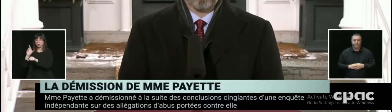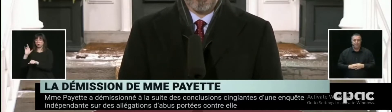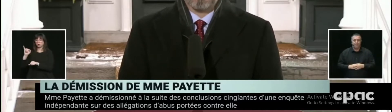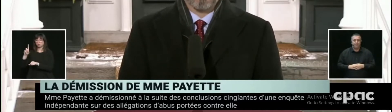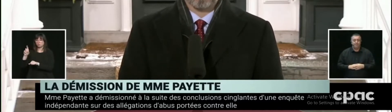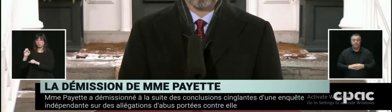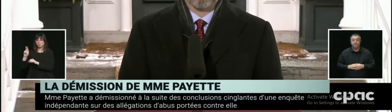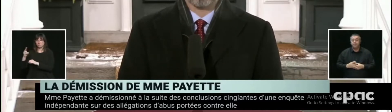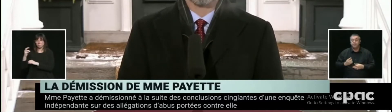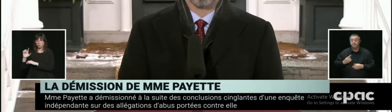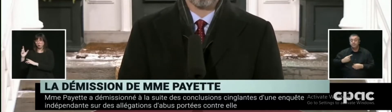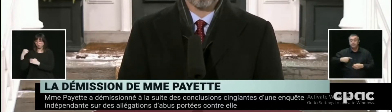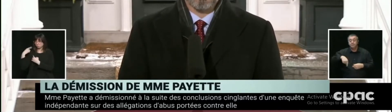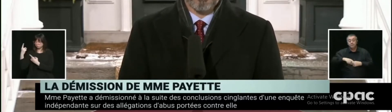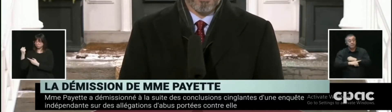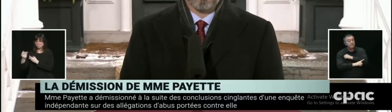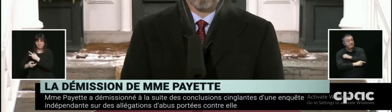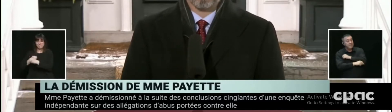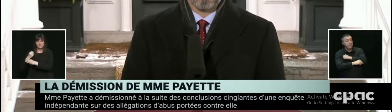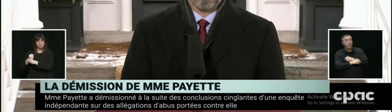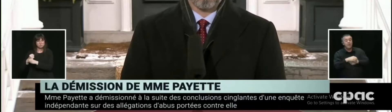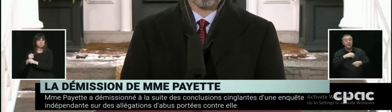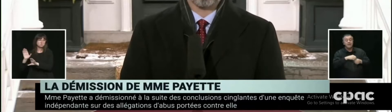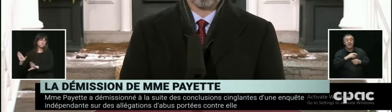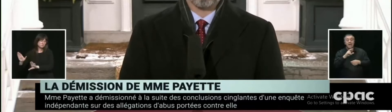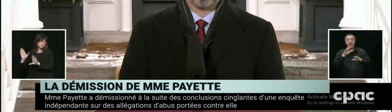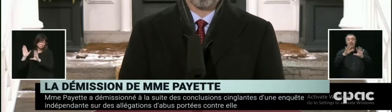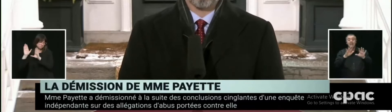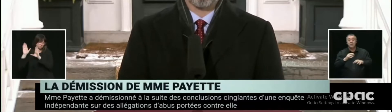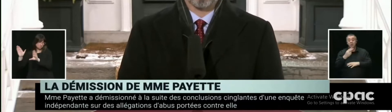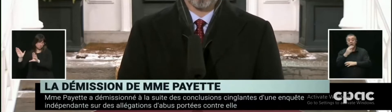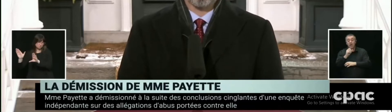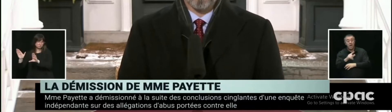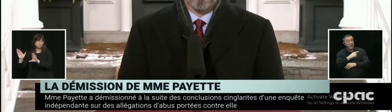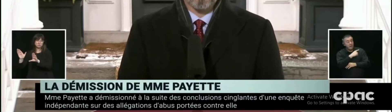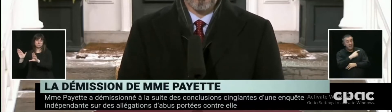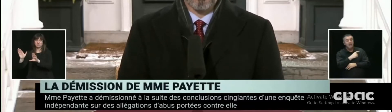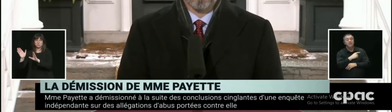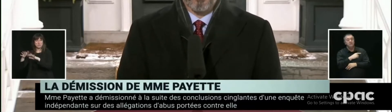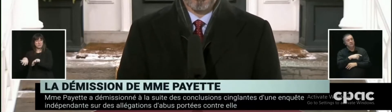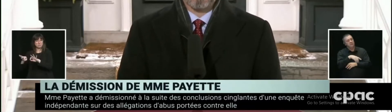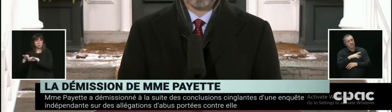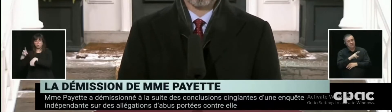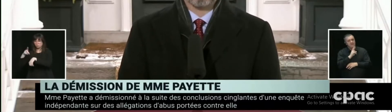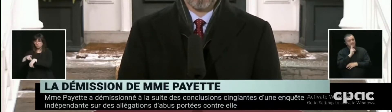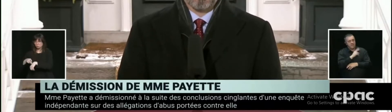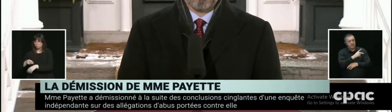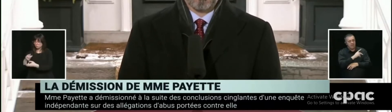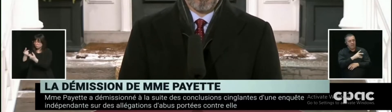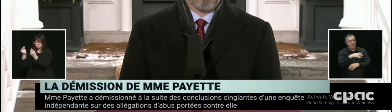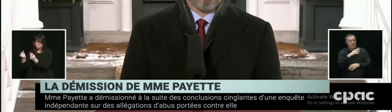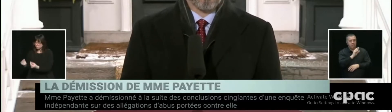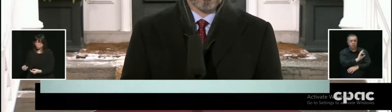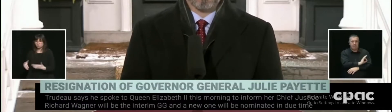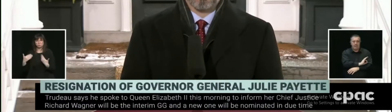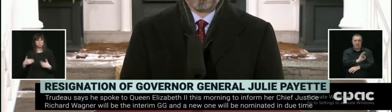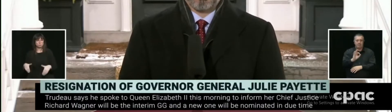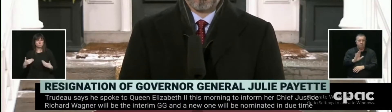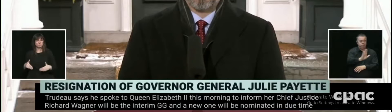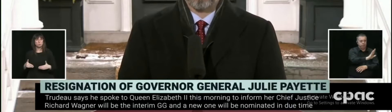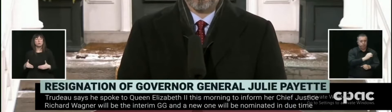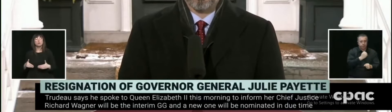over the past years has always been exceptional. They fulfill important duties for Canadians, and as we